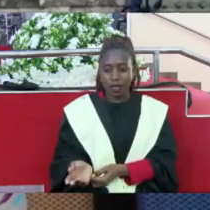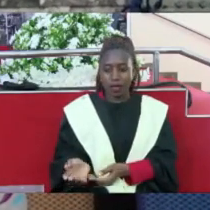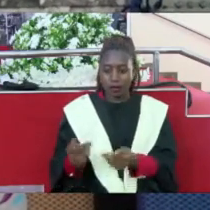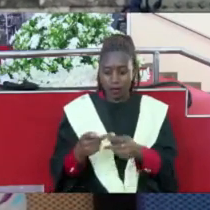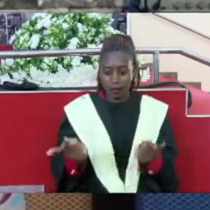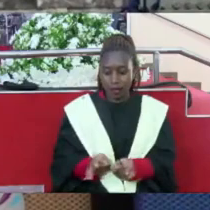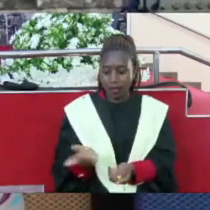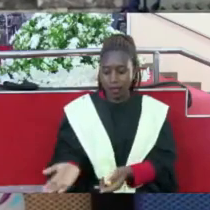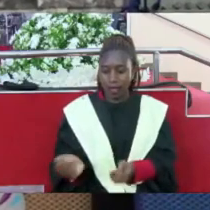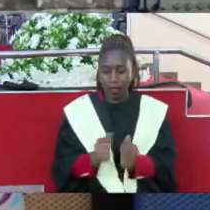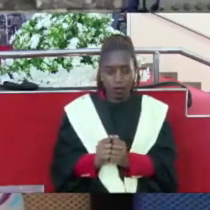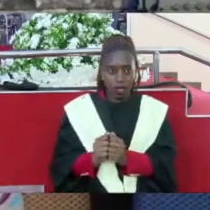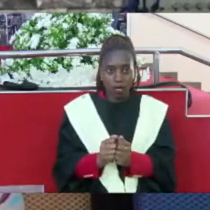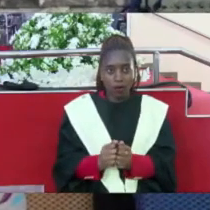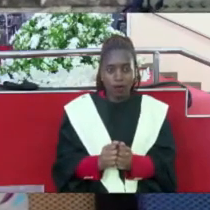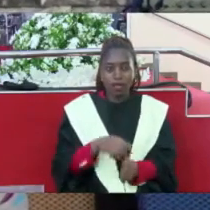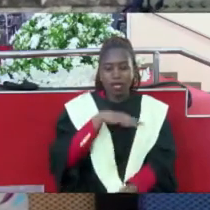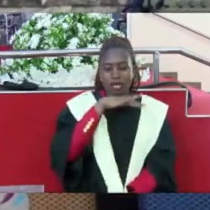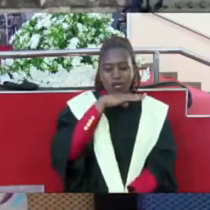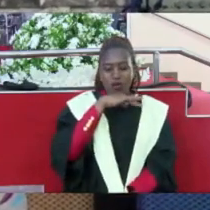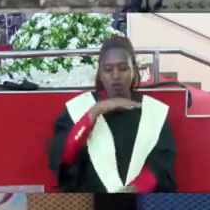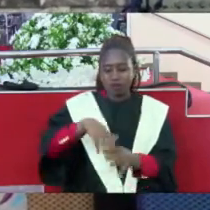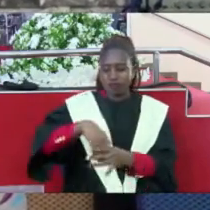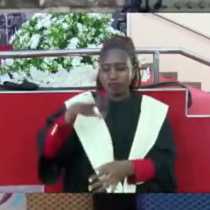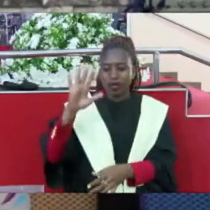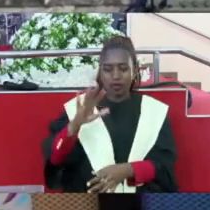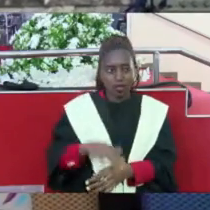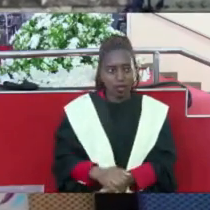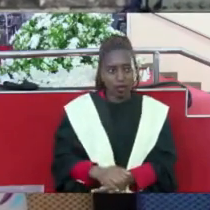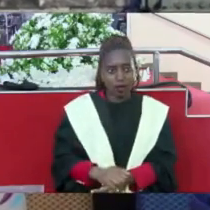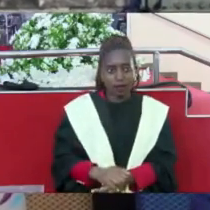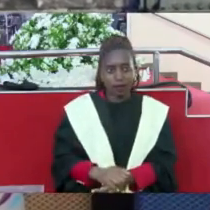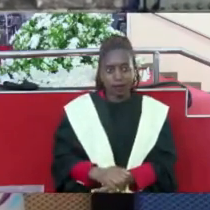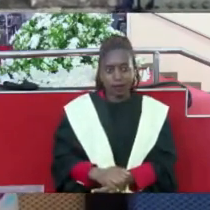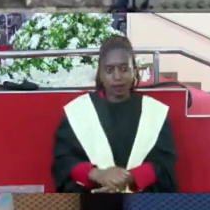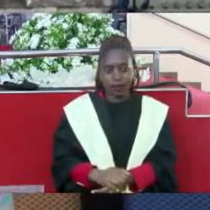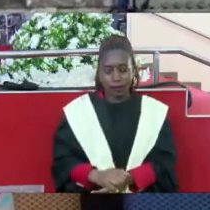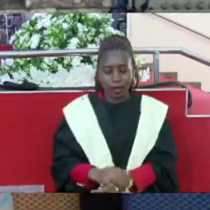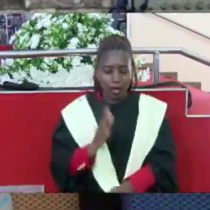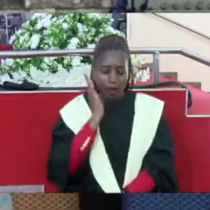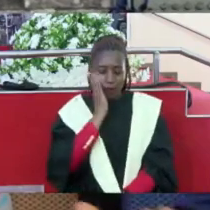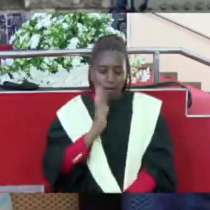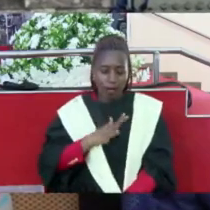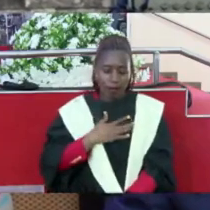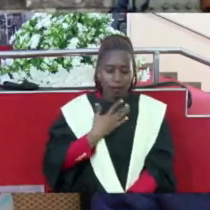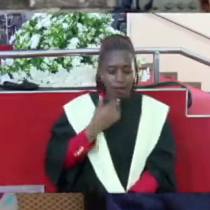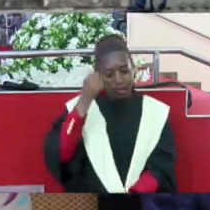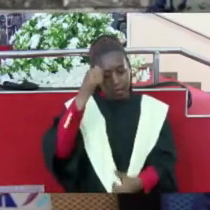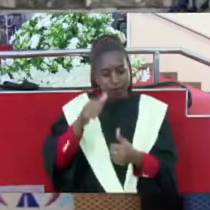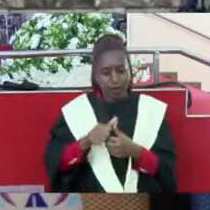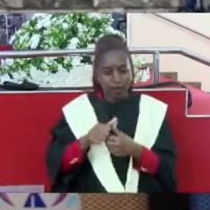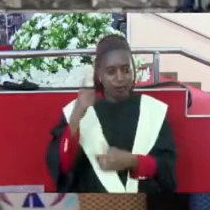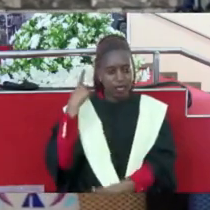the dogs. Huko. Outside. Wakienda kwa duka kununua na mama alikuwa akinikumbusha juzi. My mother. Mama yangu